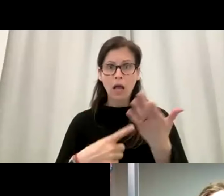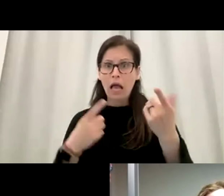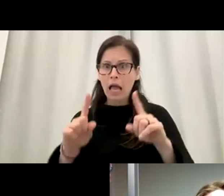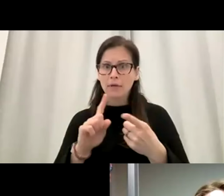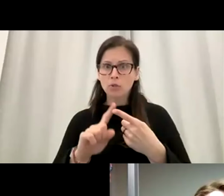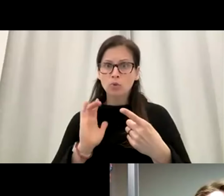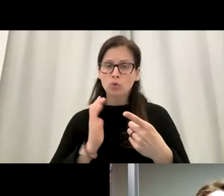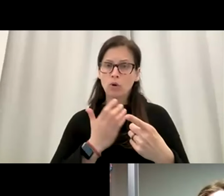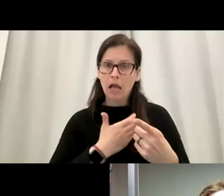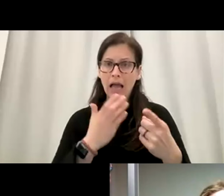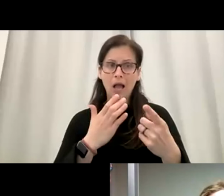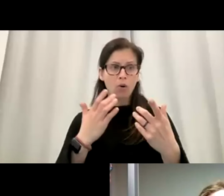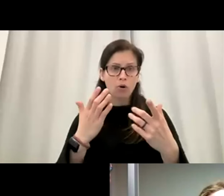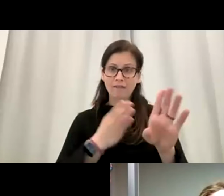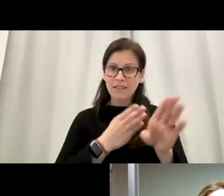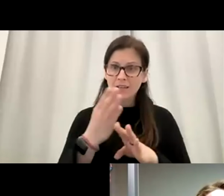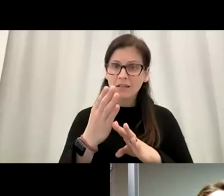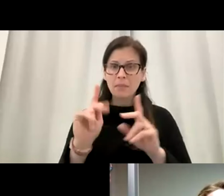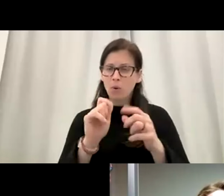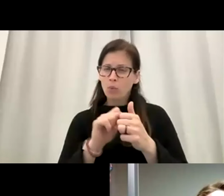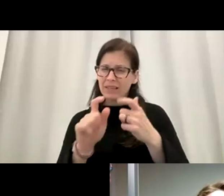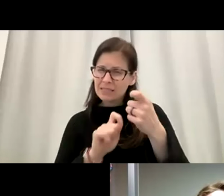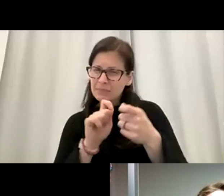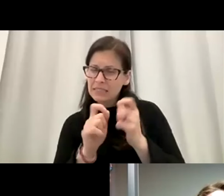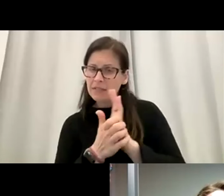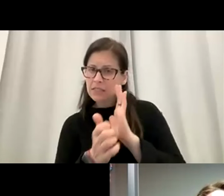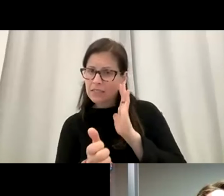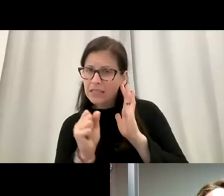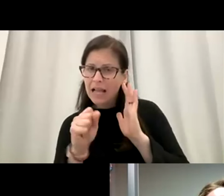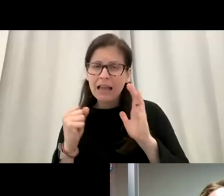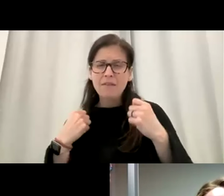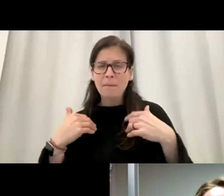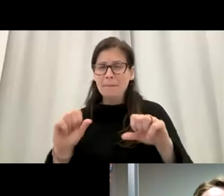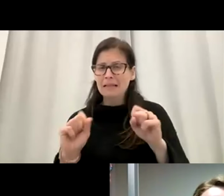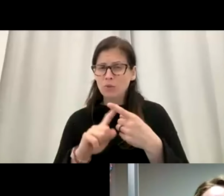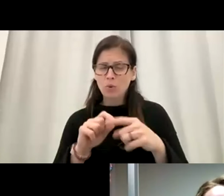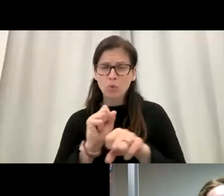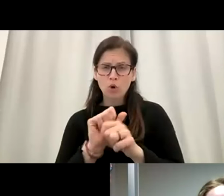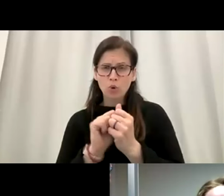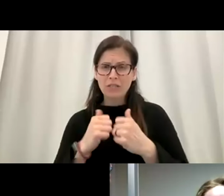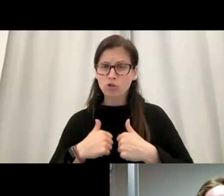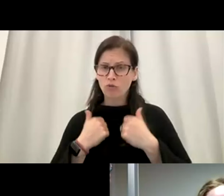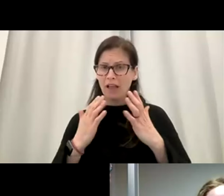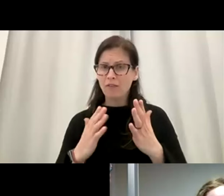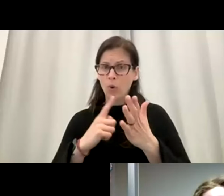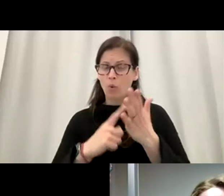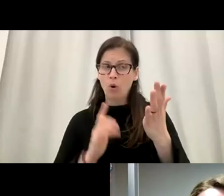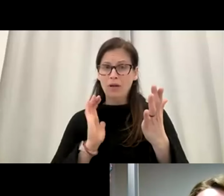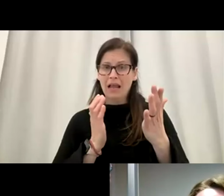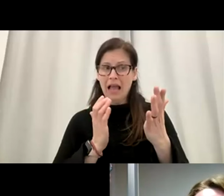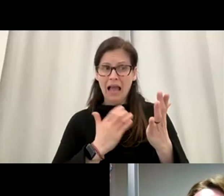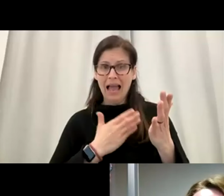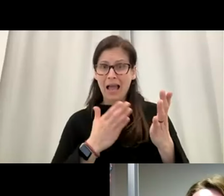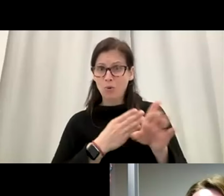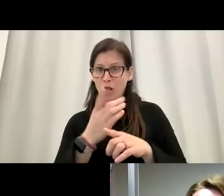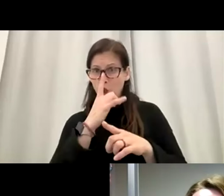to folks who have specialized skills and just an ability to work with survivors? What would our landscape look like if it were